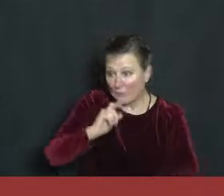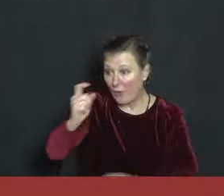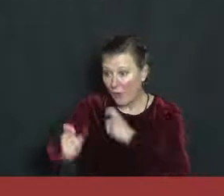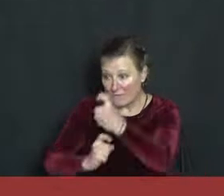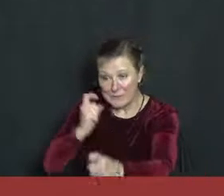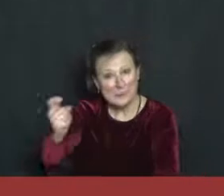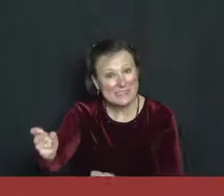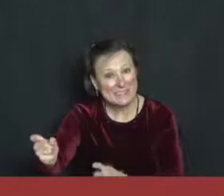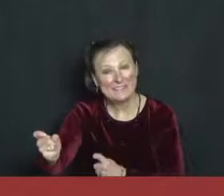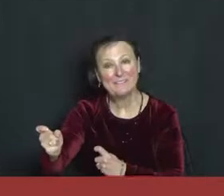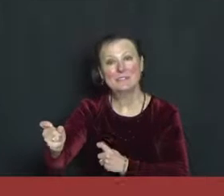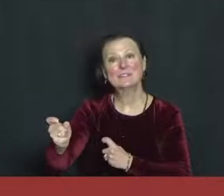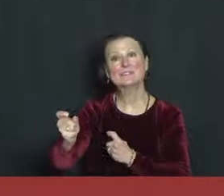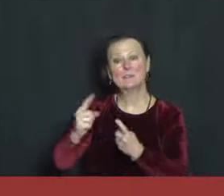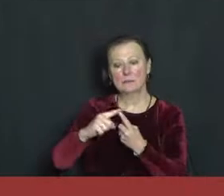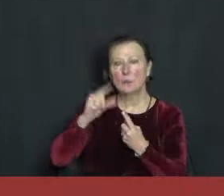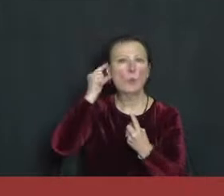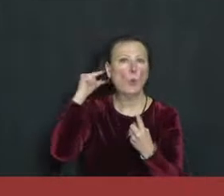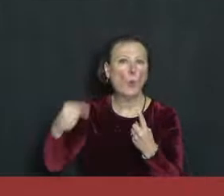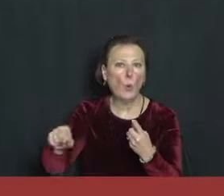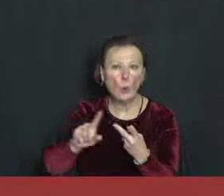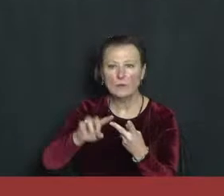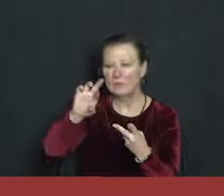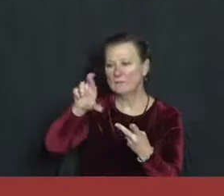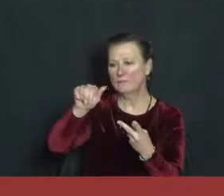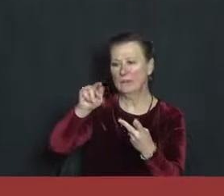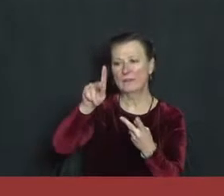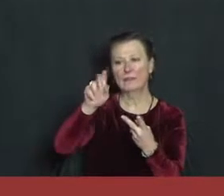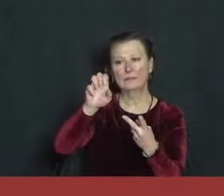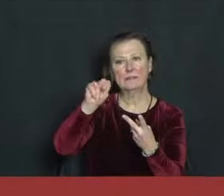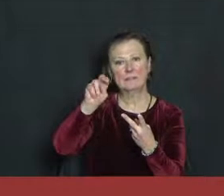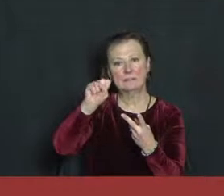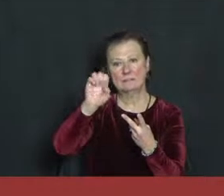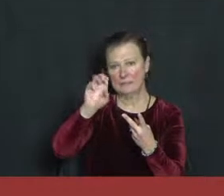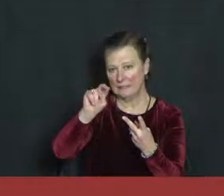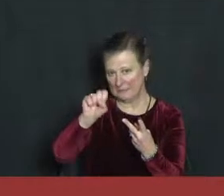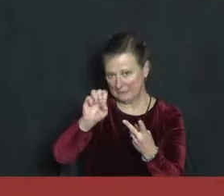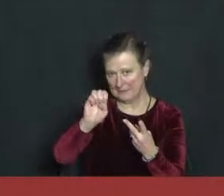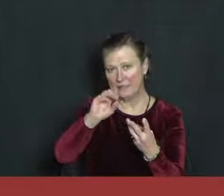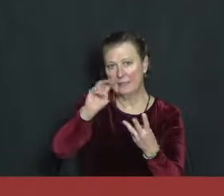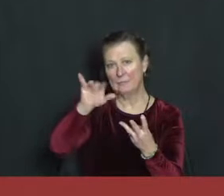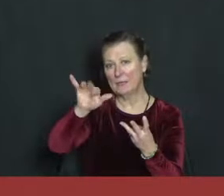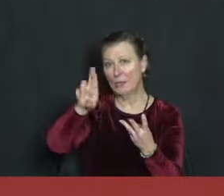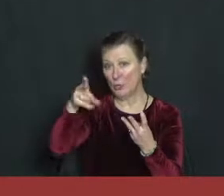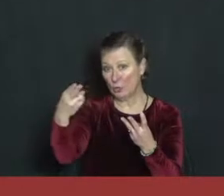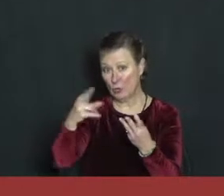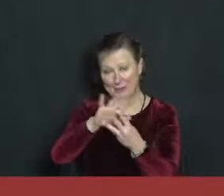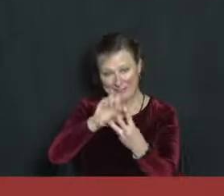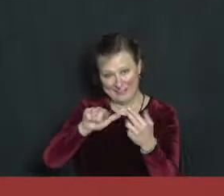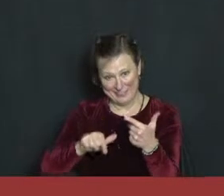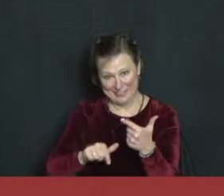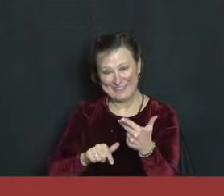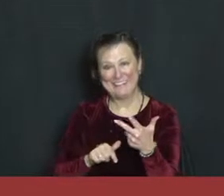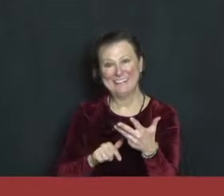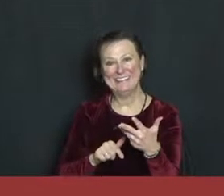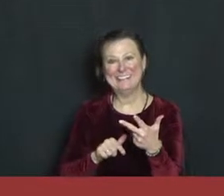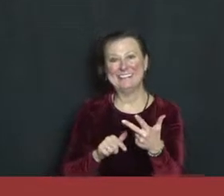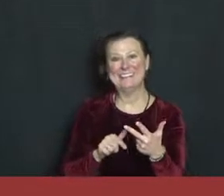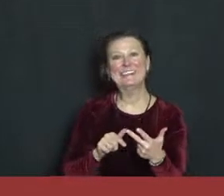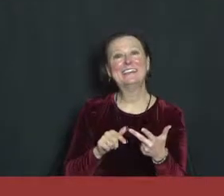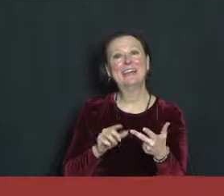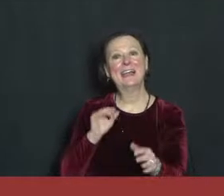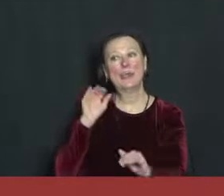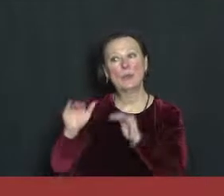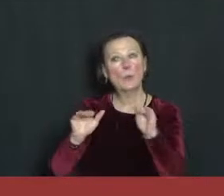him gifts, gold and frankincense and myrrh. And being warned